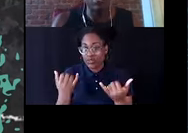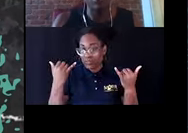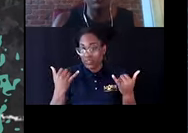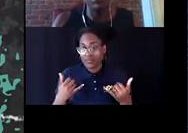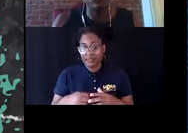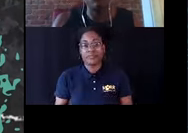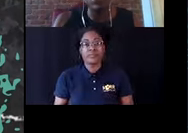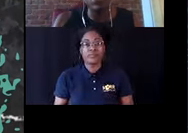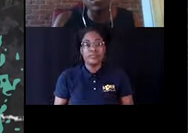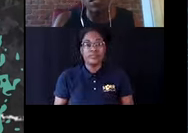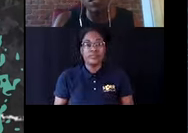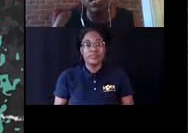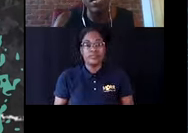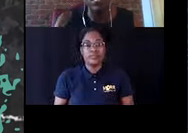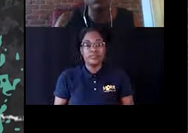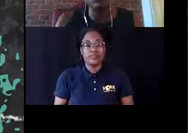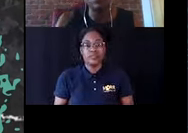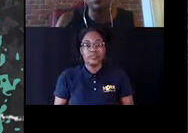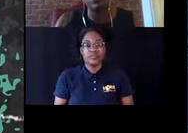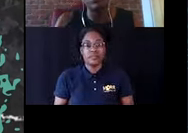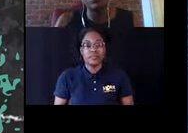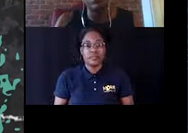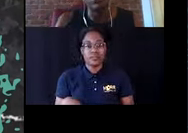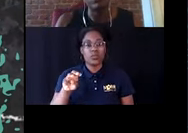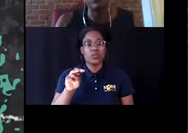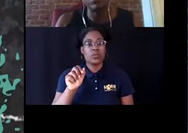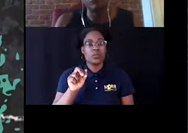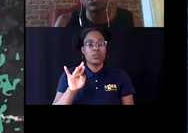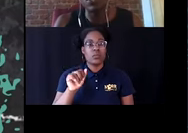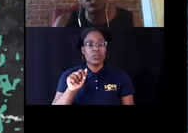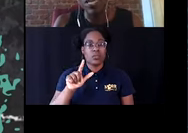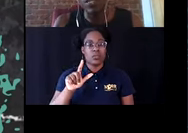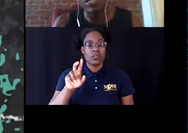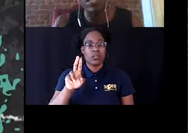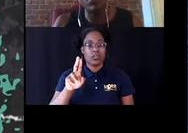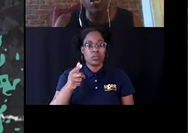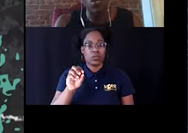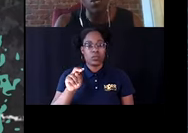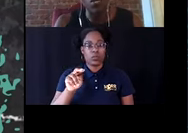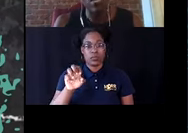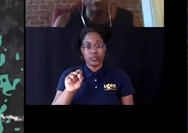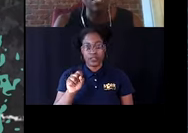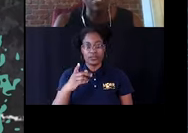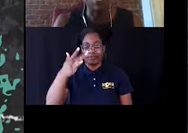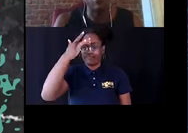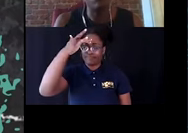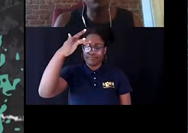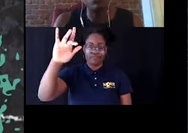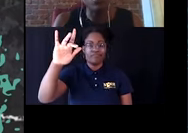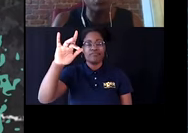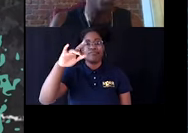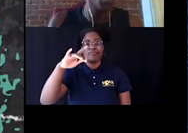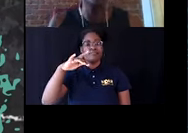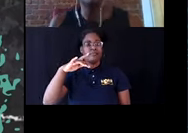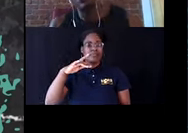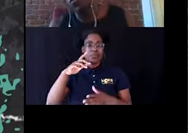Lugones is a brilliant scholar who has called this system the coloniality of gender. For